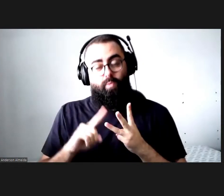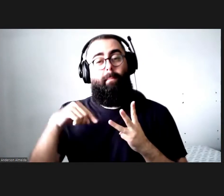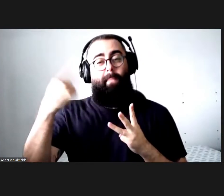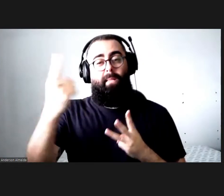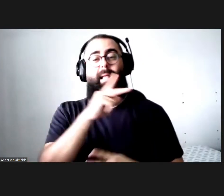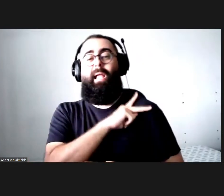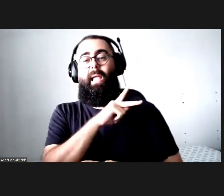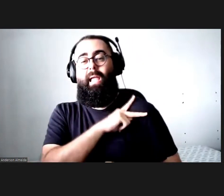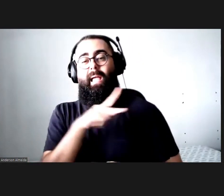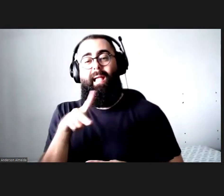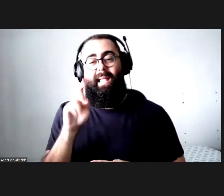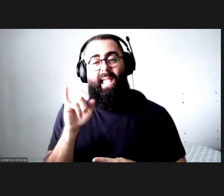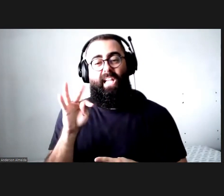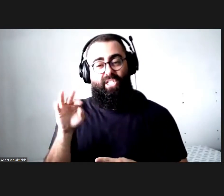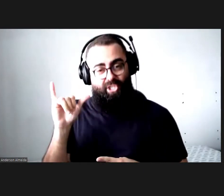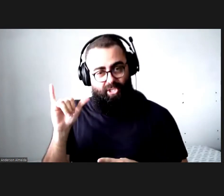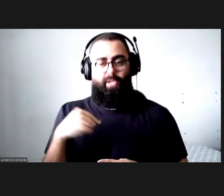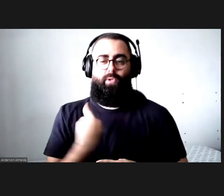our gratitude.